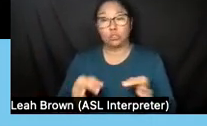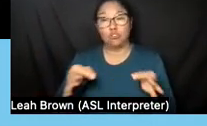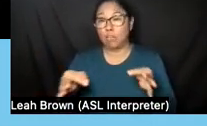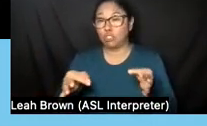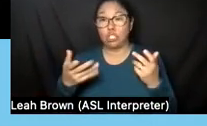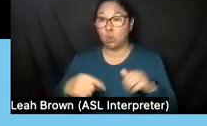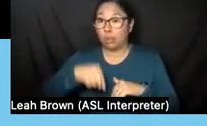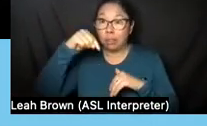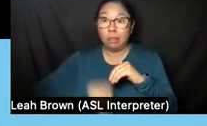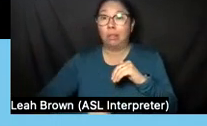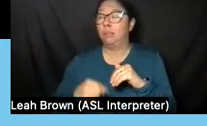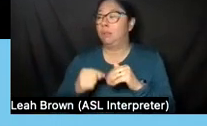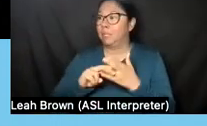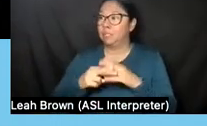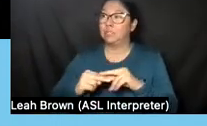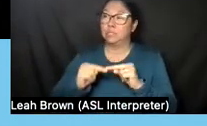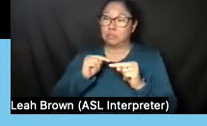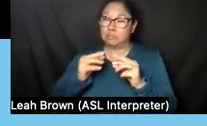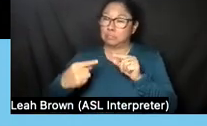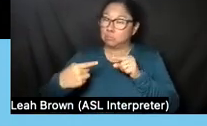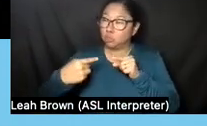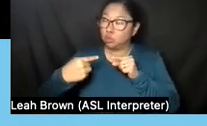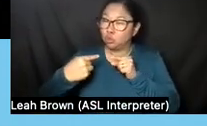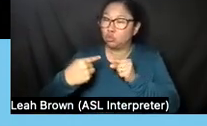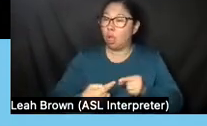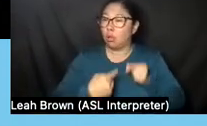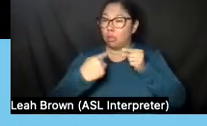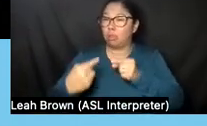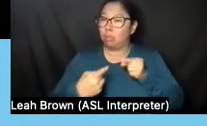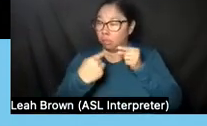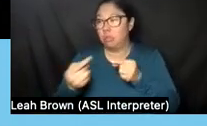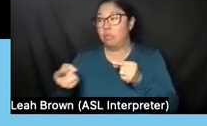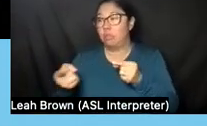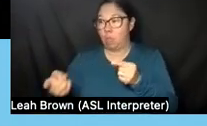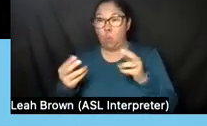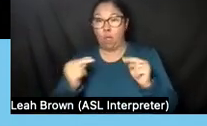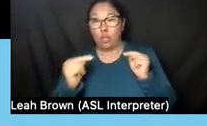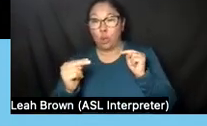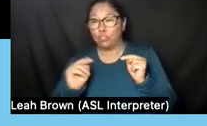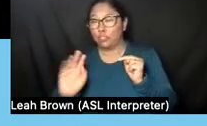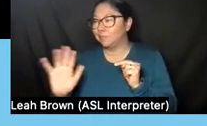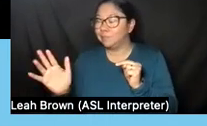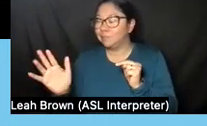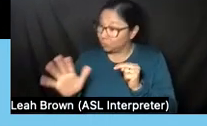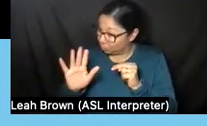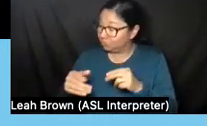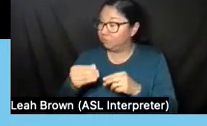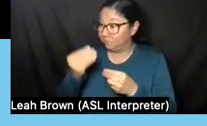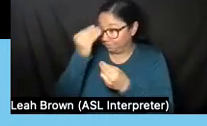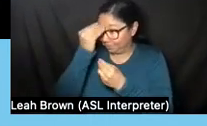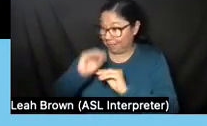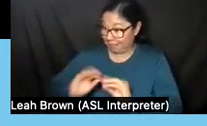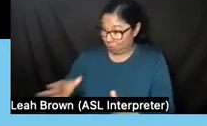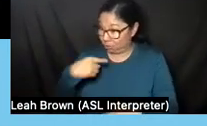that power struggle because then they're going to try to continue to negotiate. And it's like, okay, your direction is to clean your room. You know what that is. And then kind of